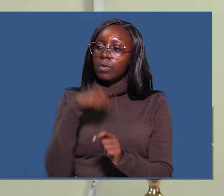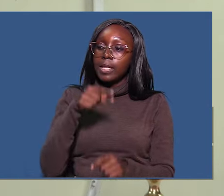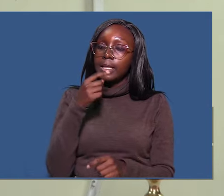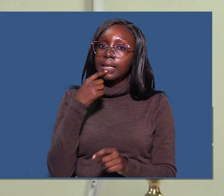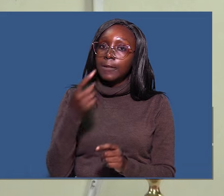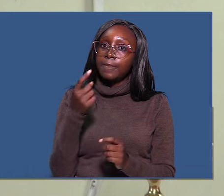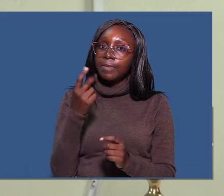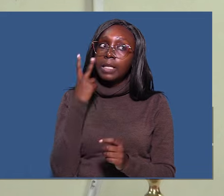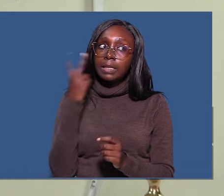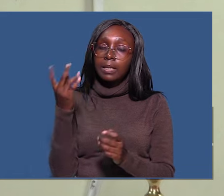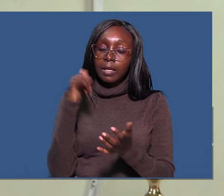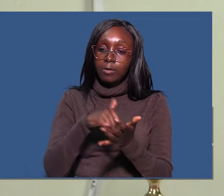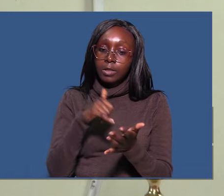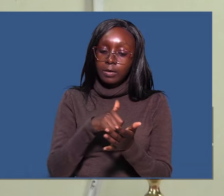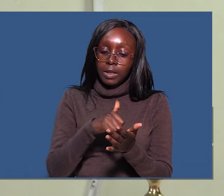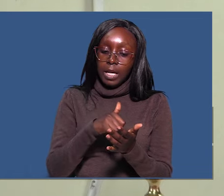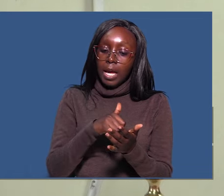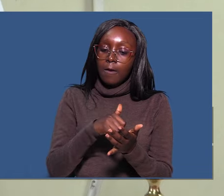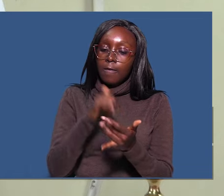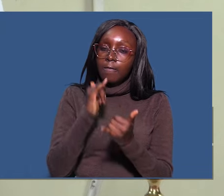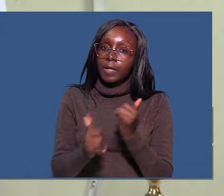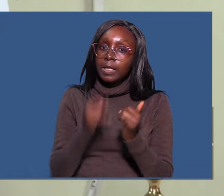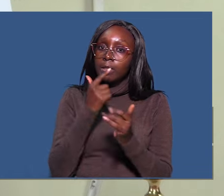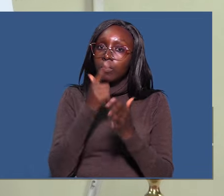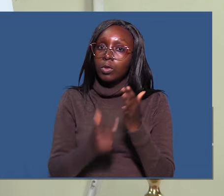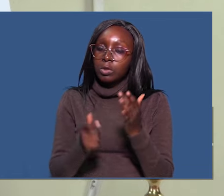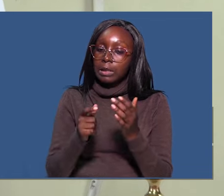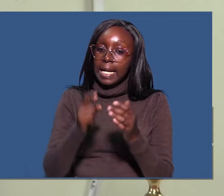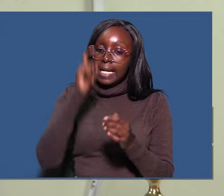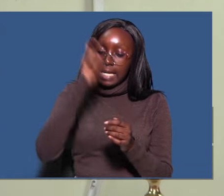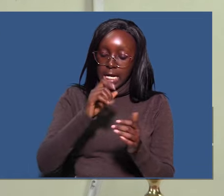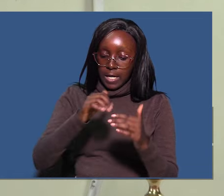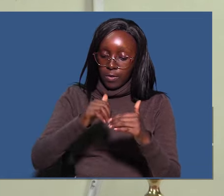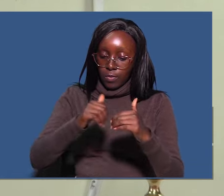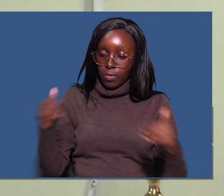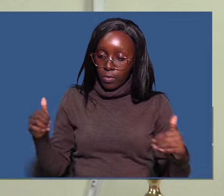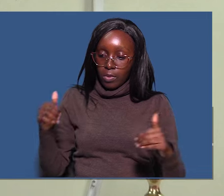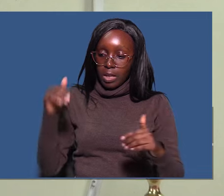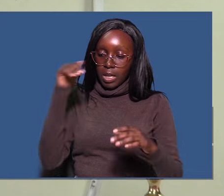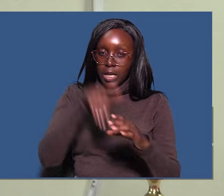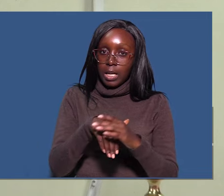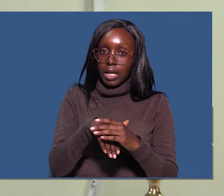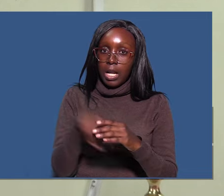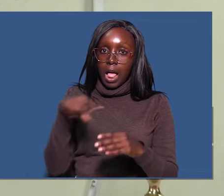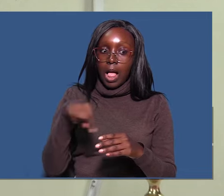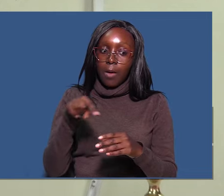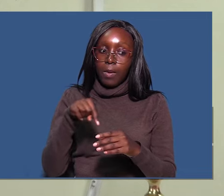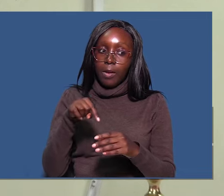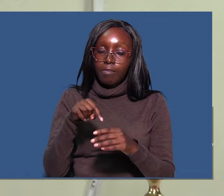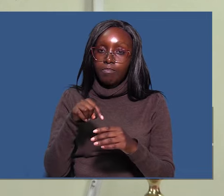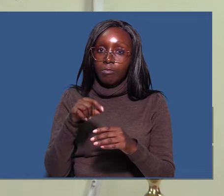of Christ and concluded that we should not exclude in our outreach or our